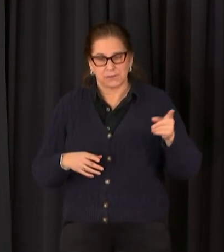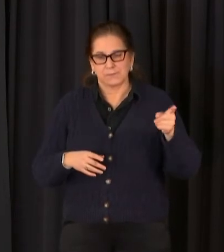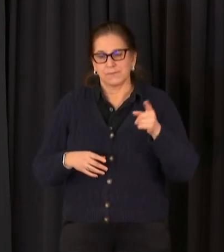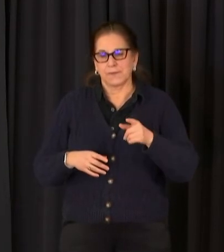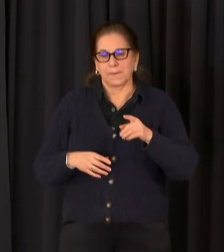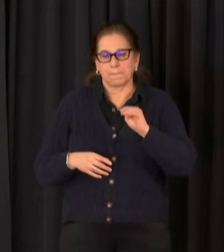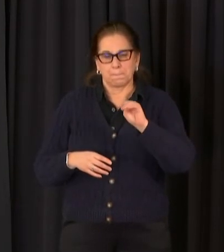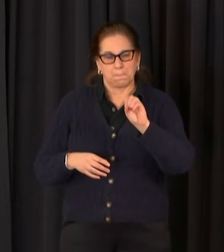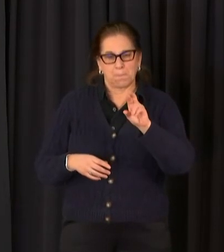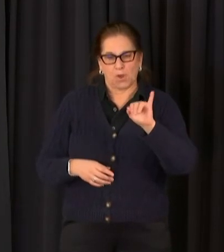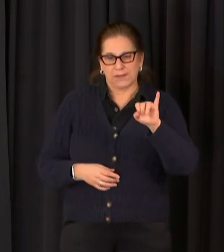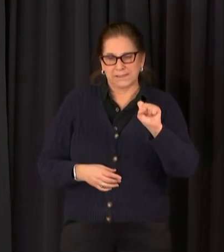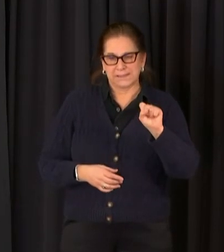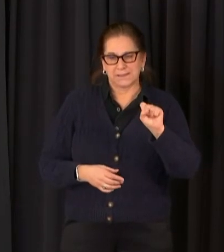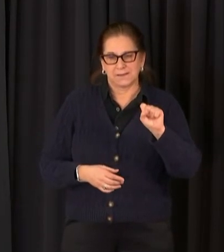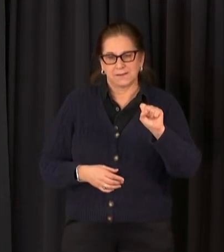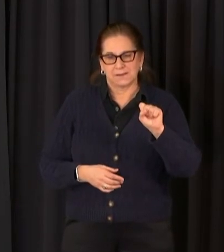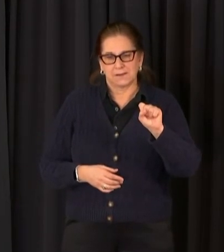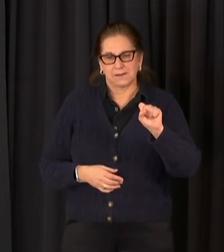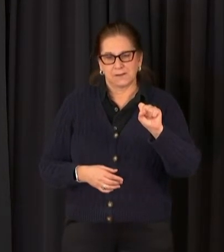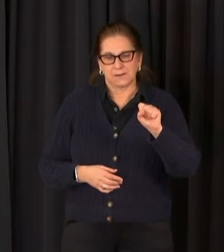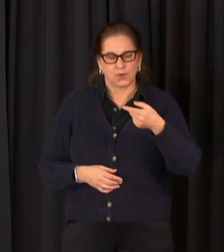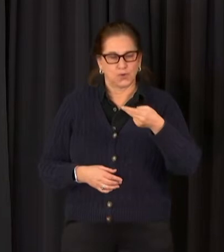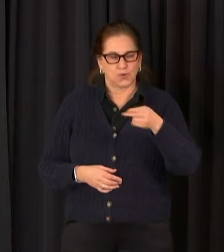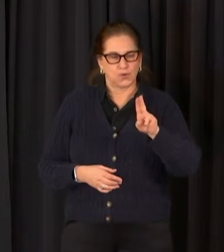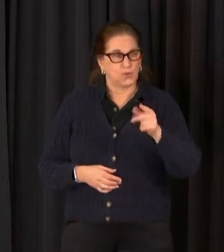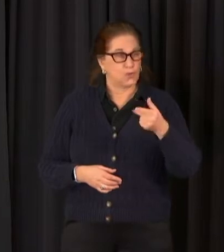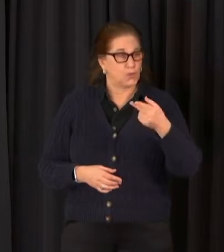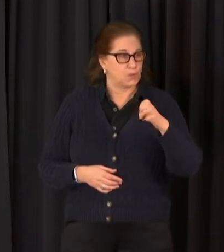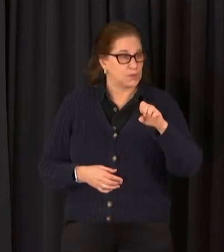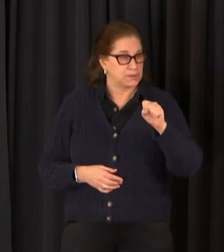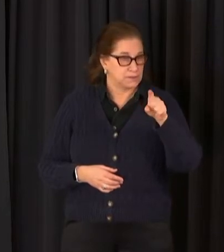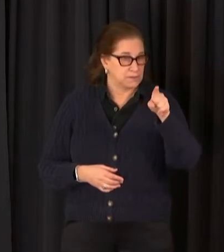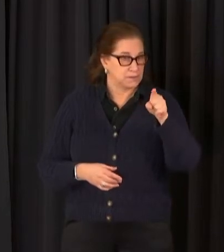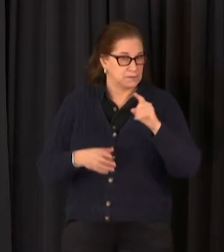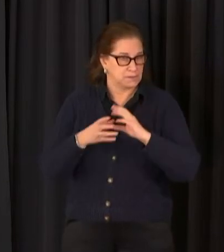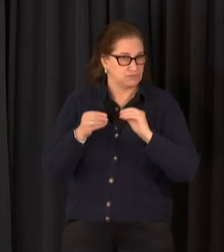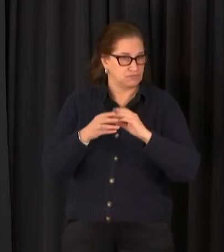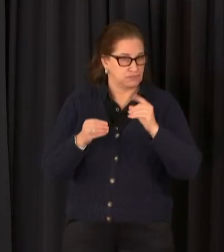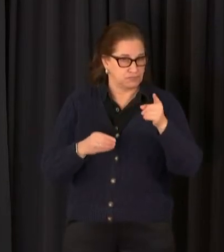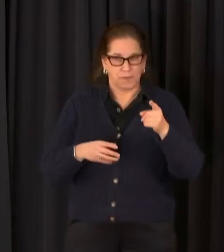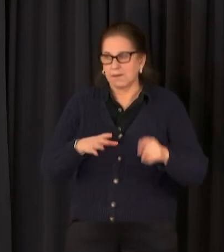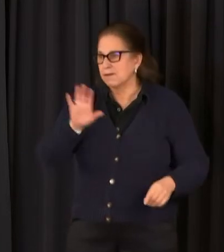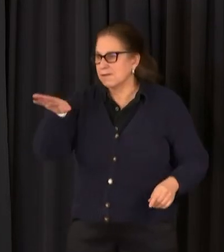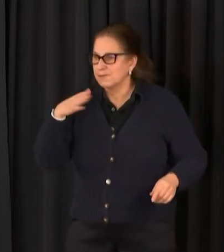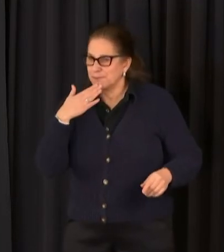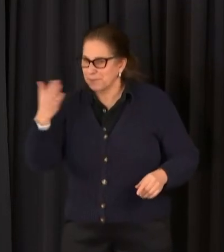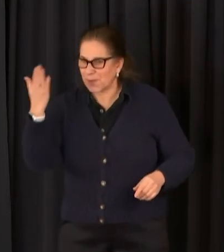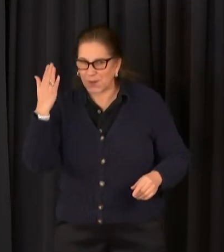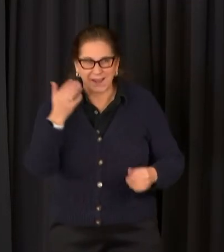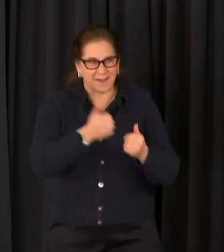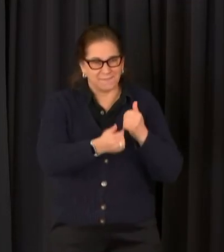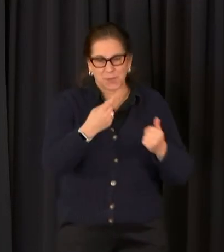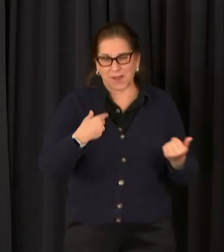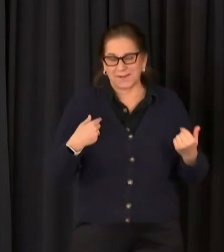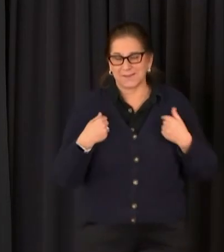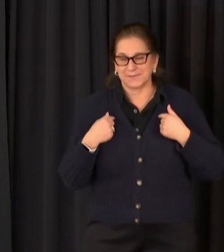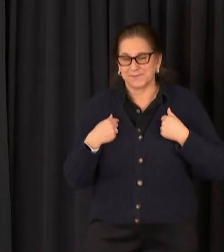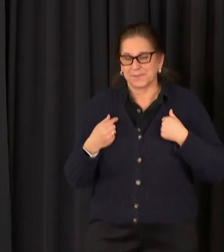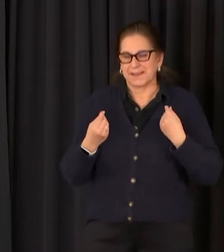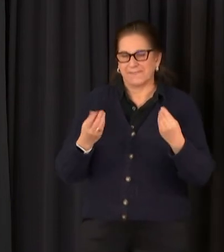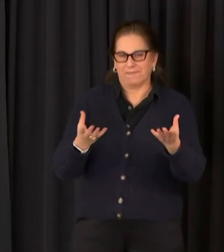workers. Thank you, Mayor Bowser. Good morning, everybody. I'd like to provide updates on the